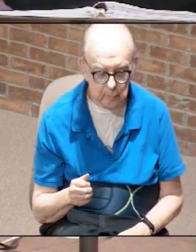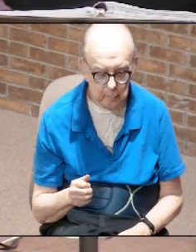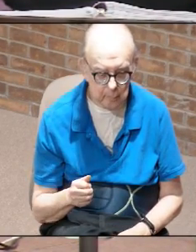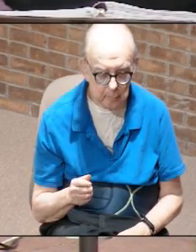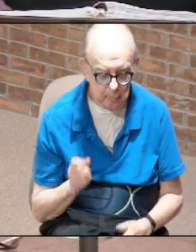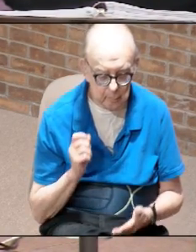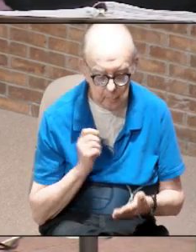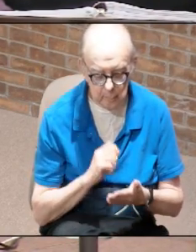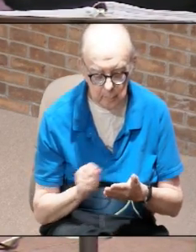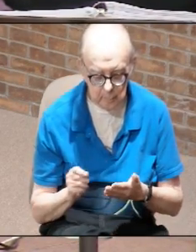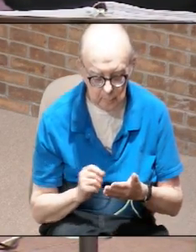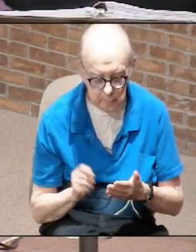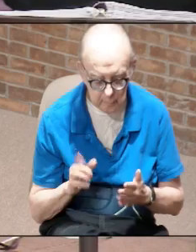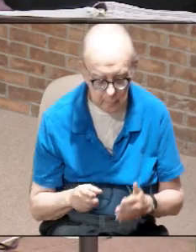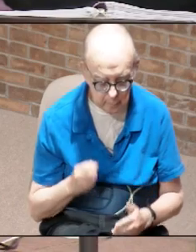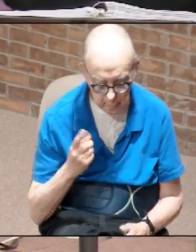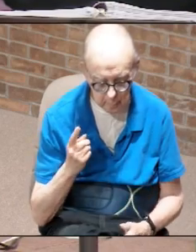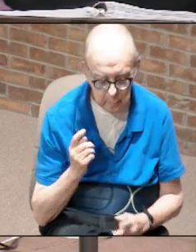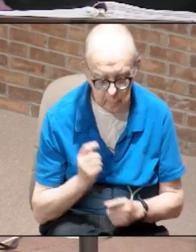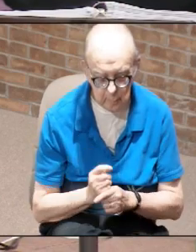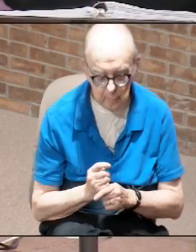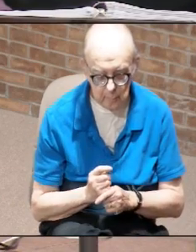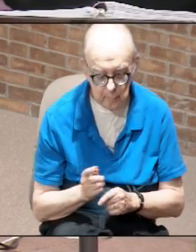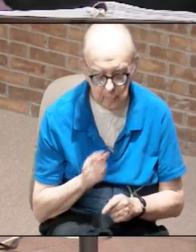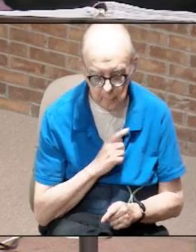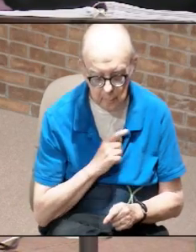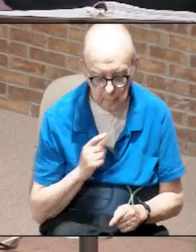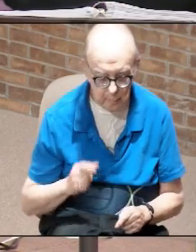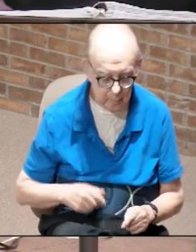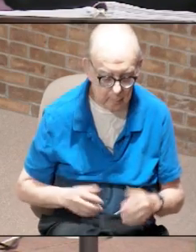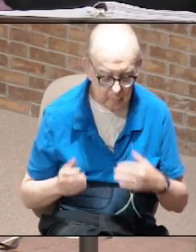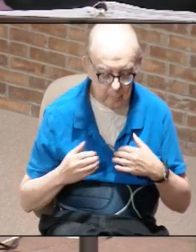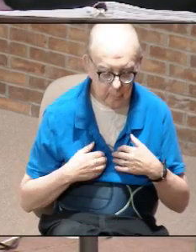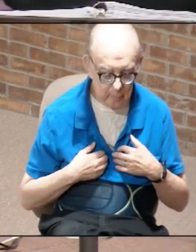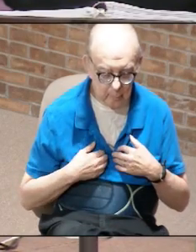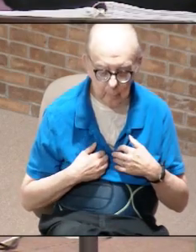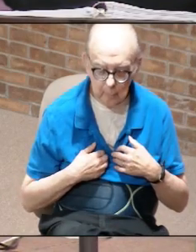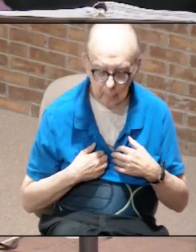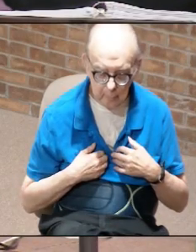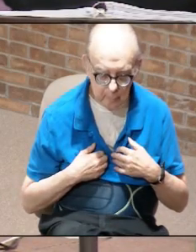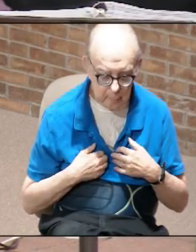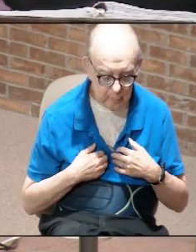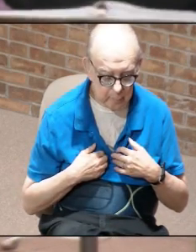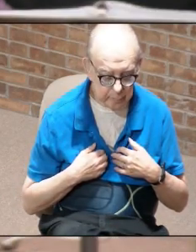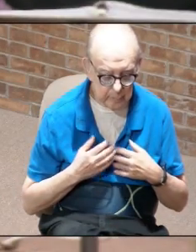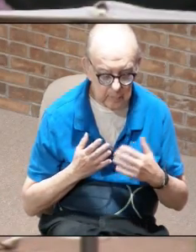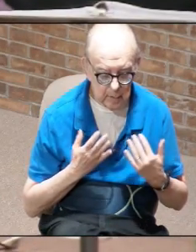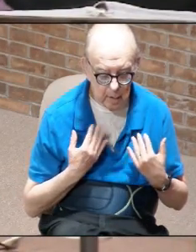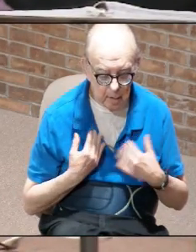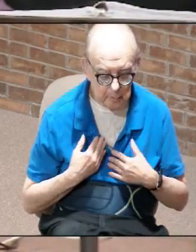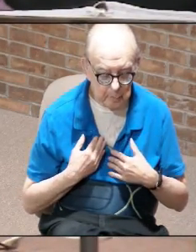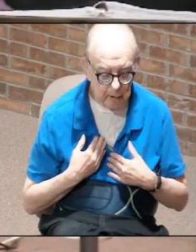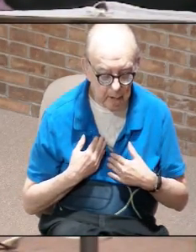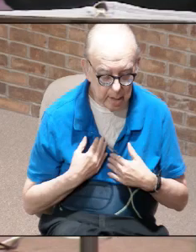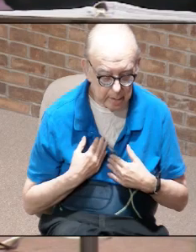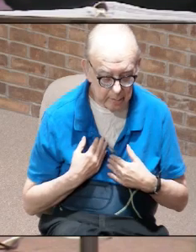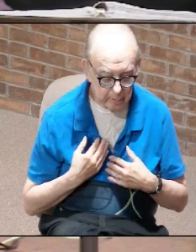the writer understood that the trust in the Lord was having to be with all my heart.